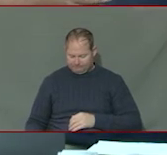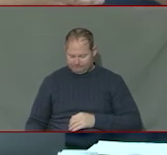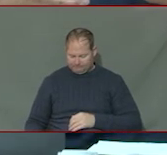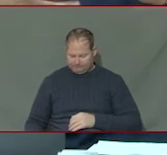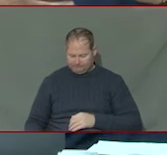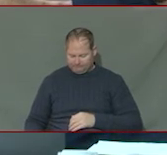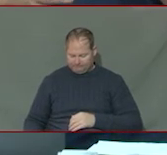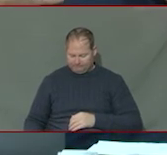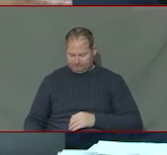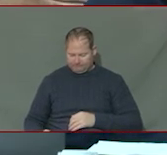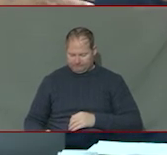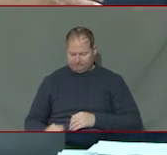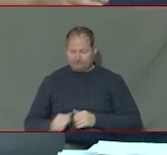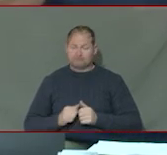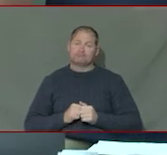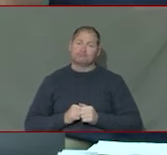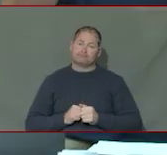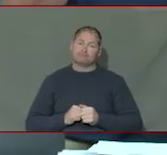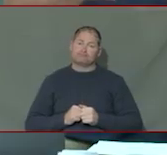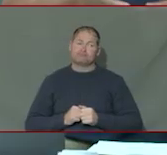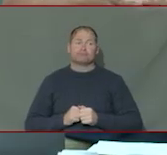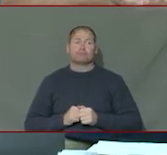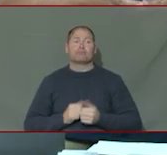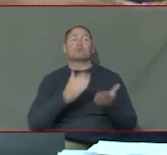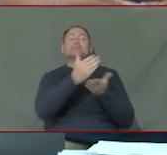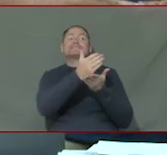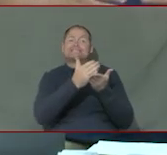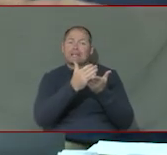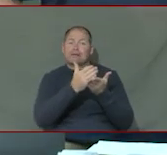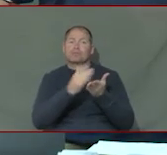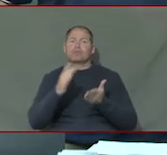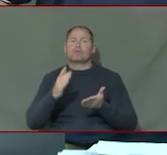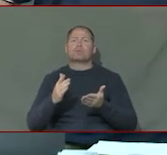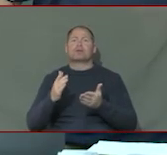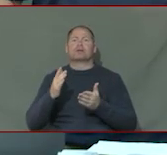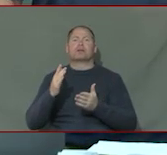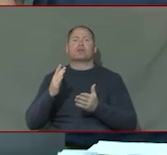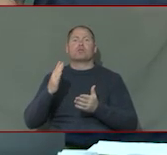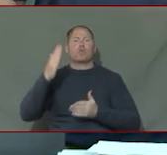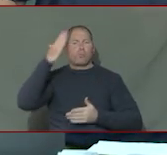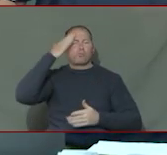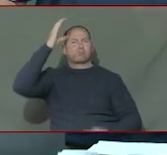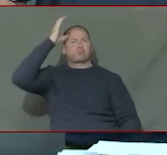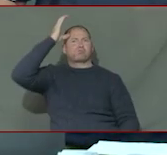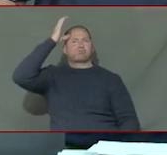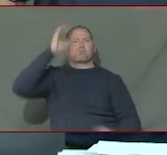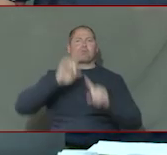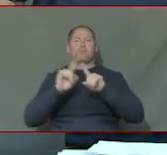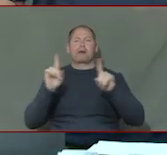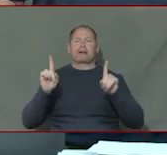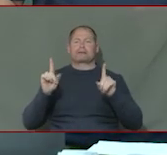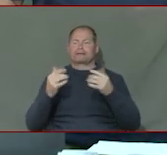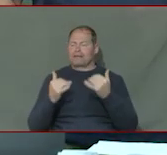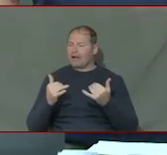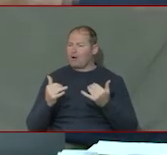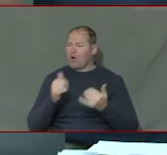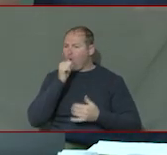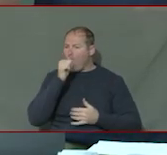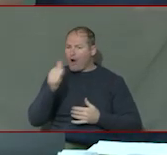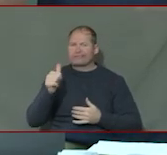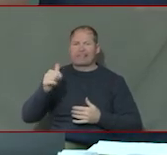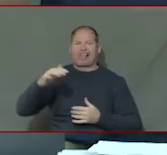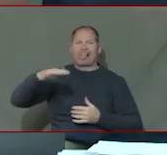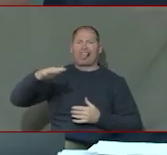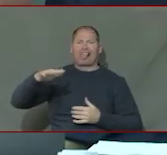seen too many learners that know the work 100% and then they score 60% in the exam.